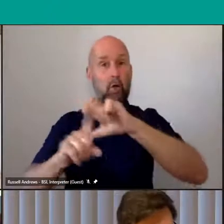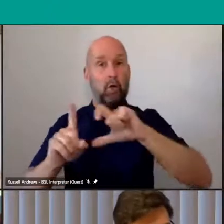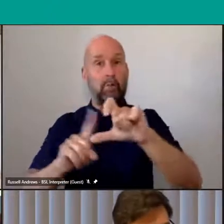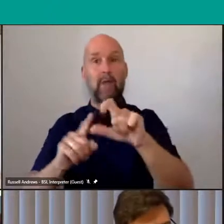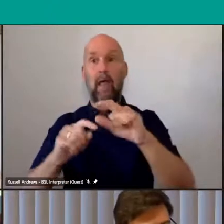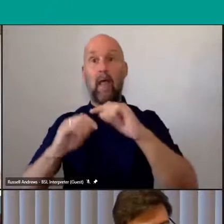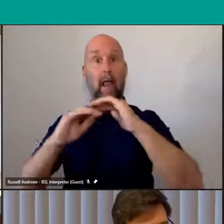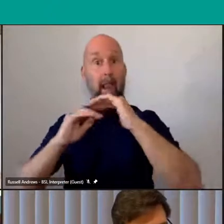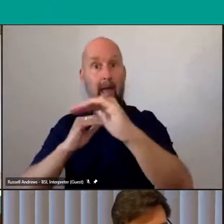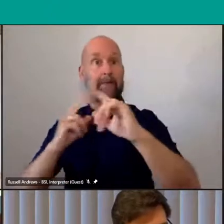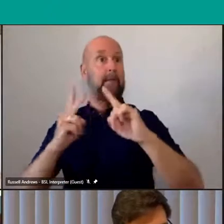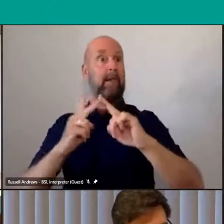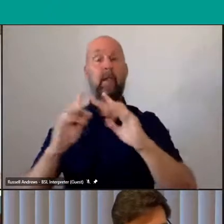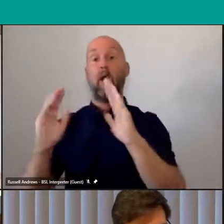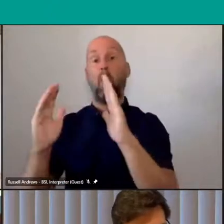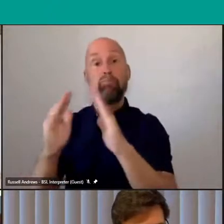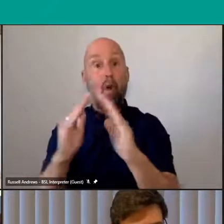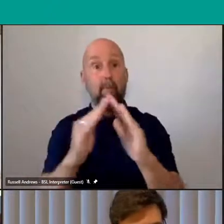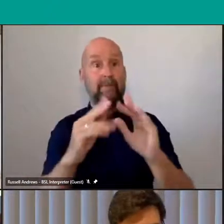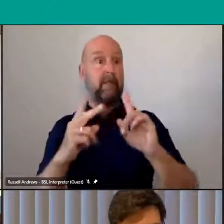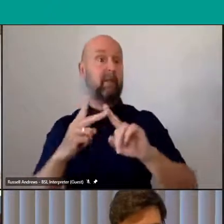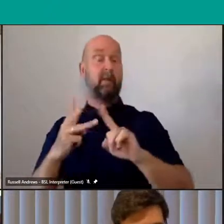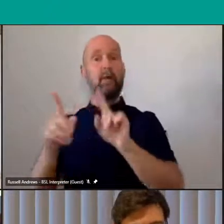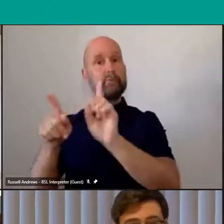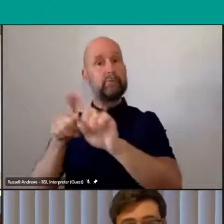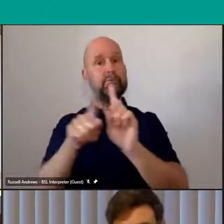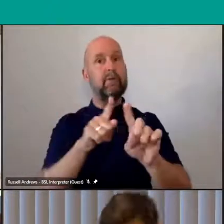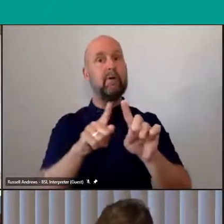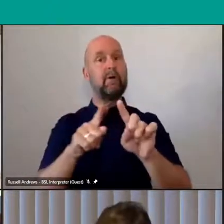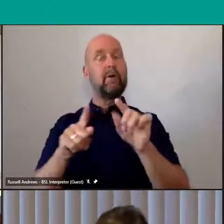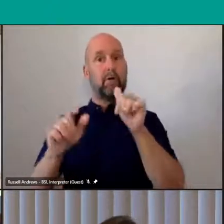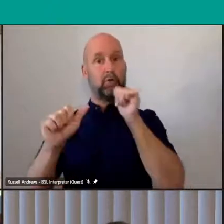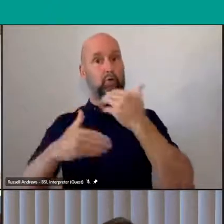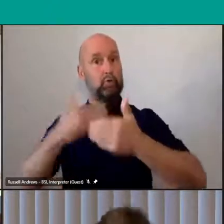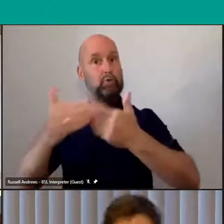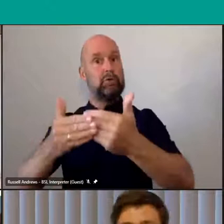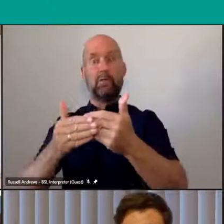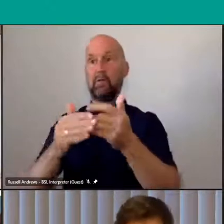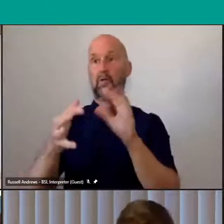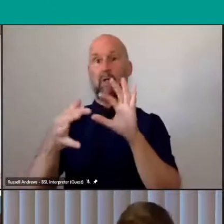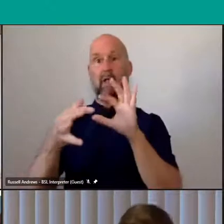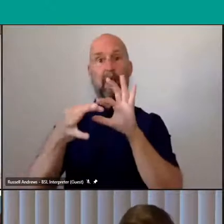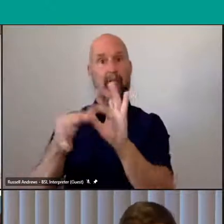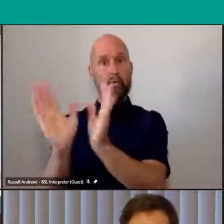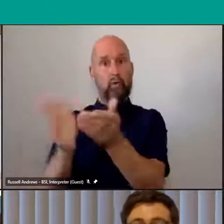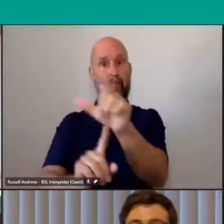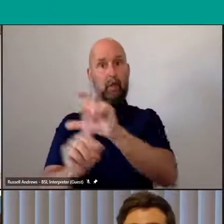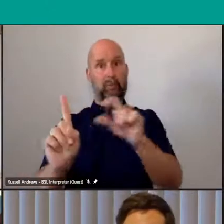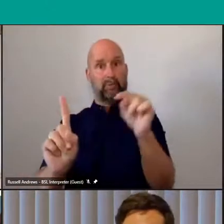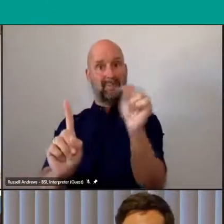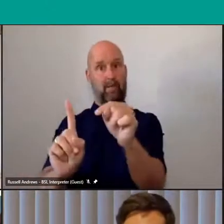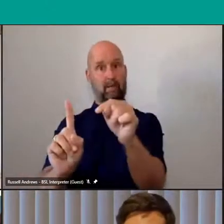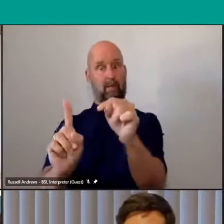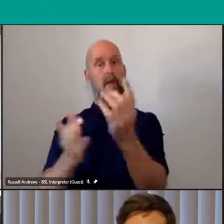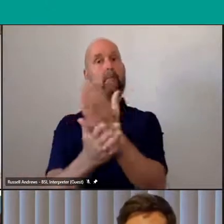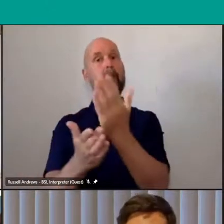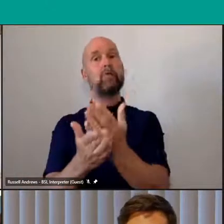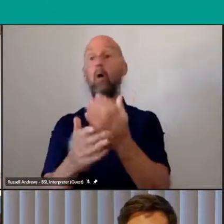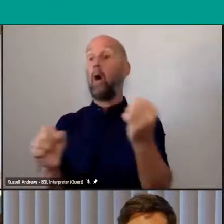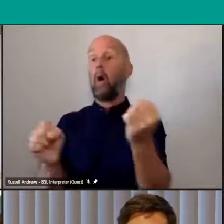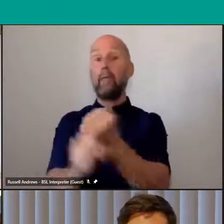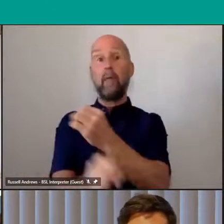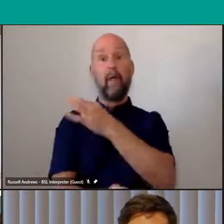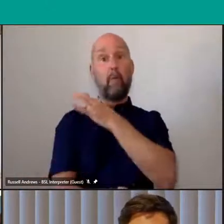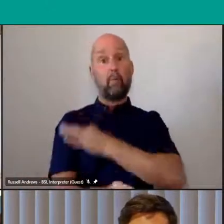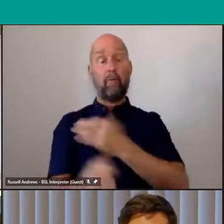land, like property, put them in use in service of the community, and then ensure that the wealth that is generated from